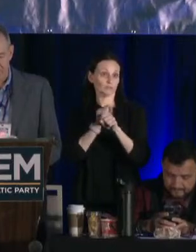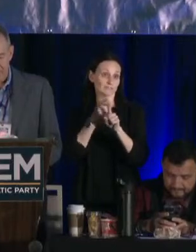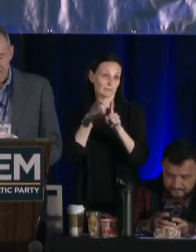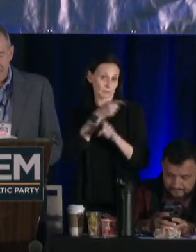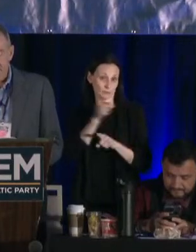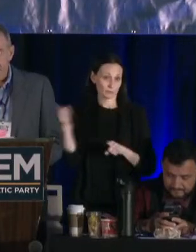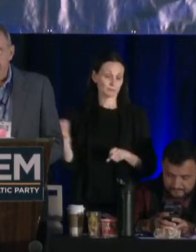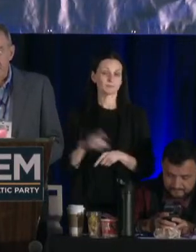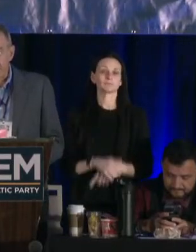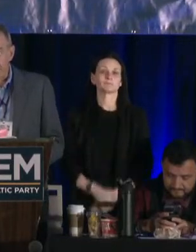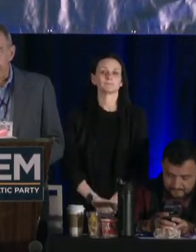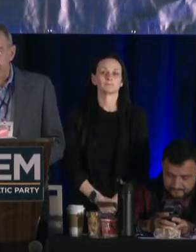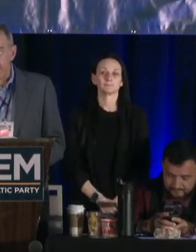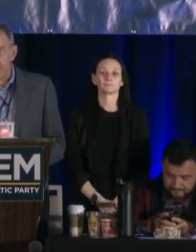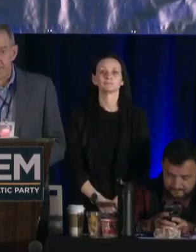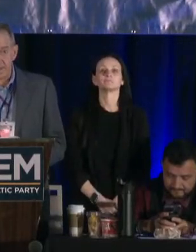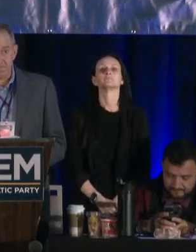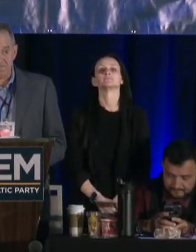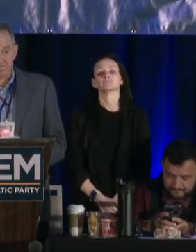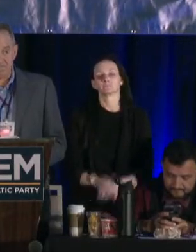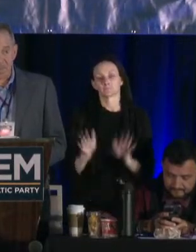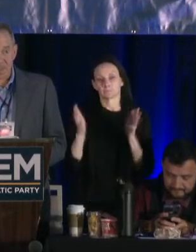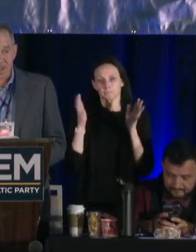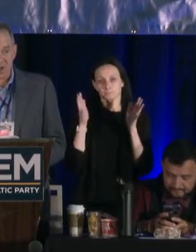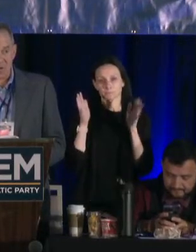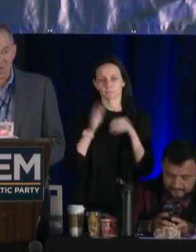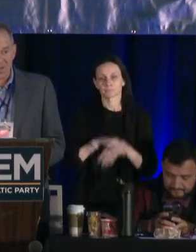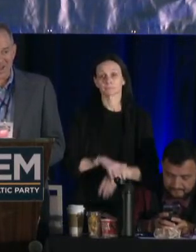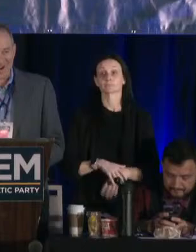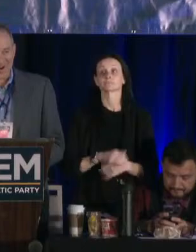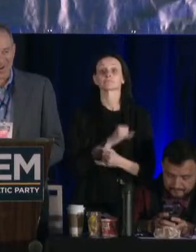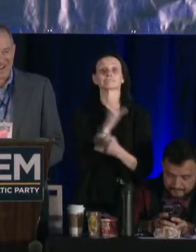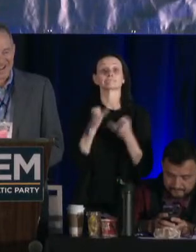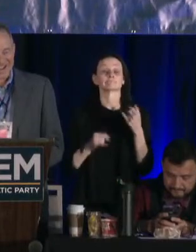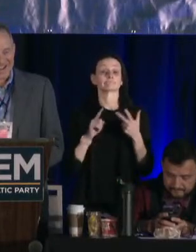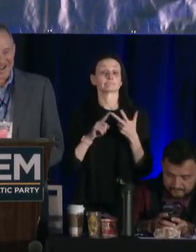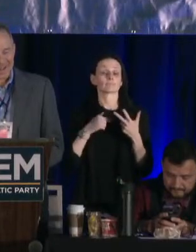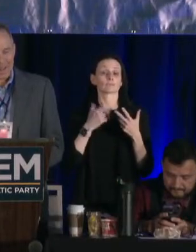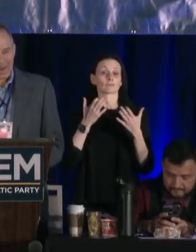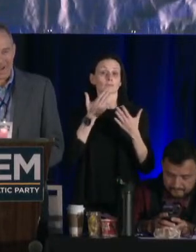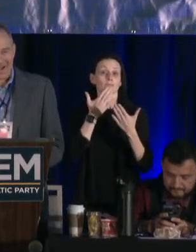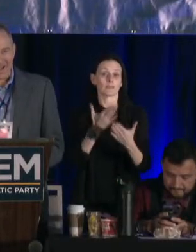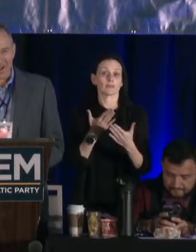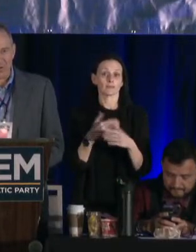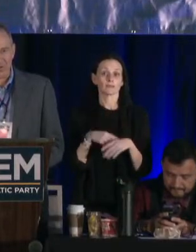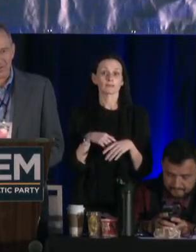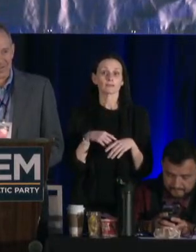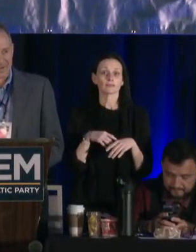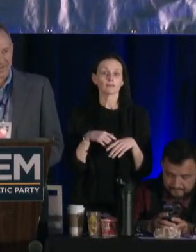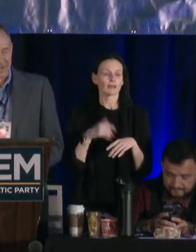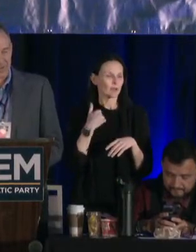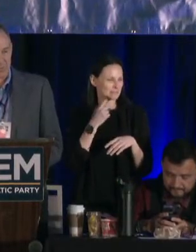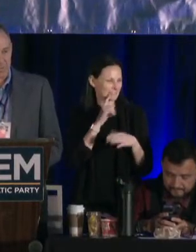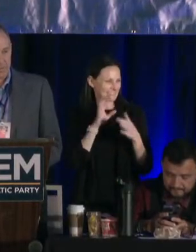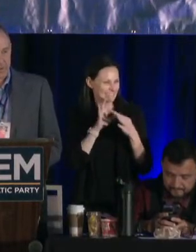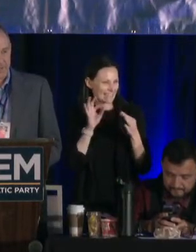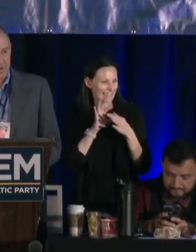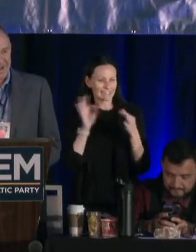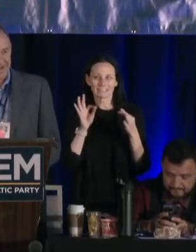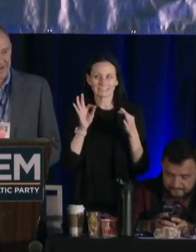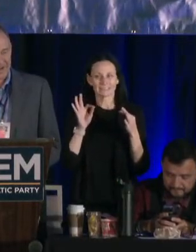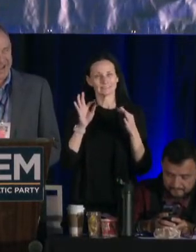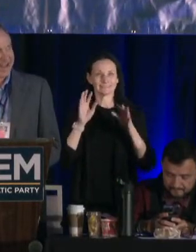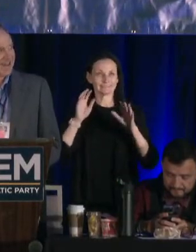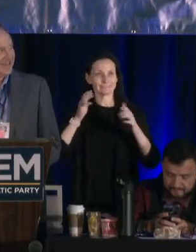Thank you. And then finally, I want to thank our, I always hesitate to say this word publicly,